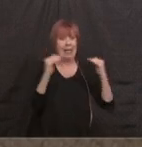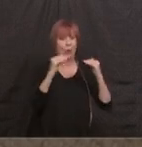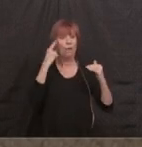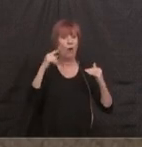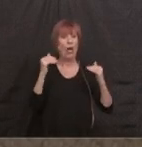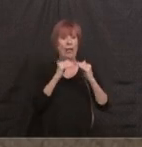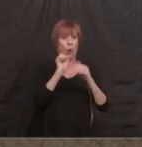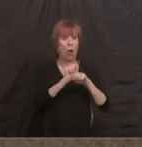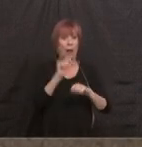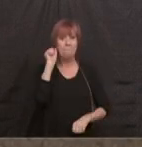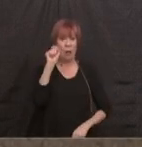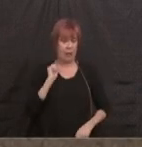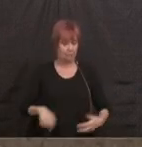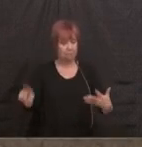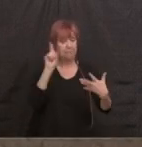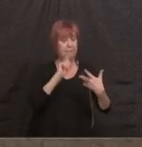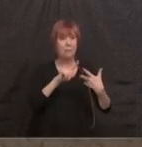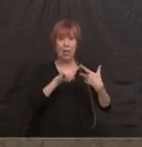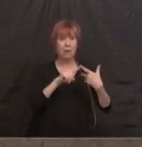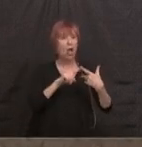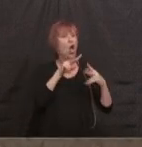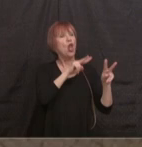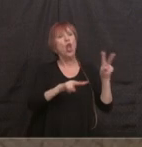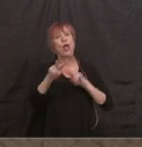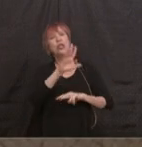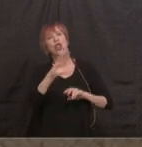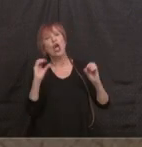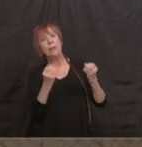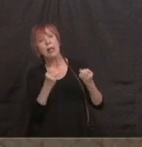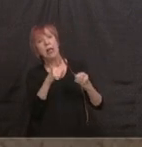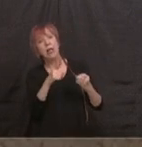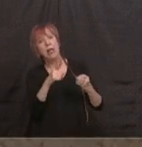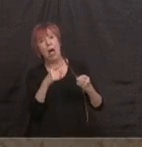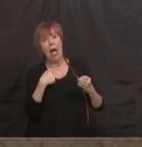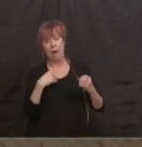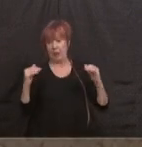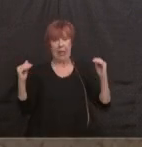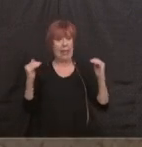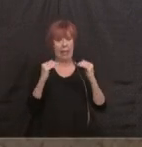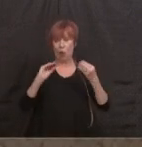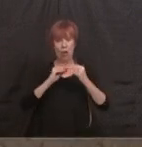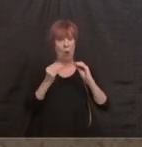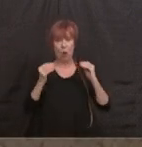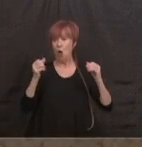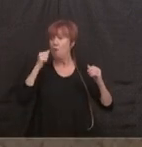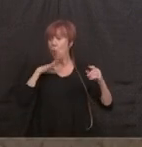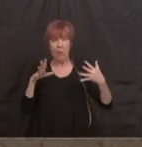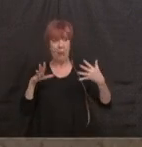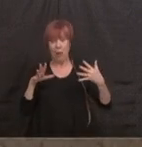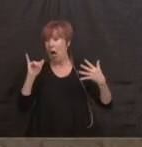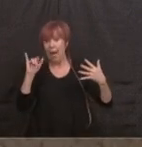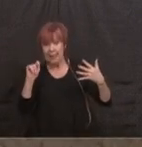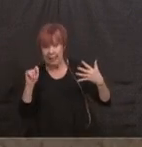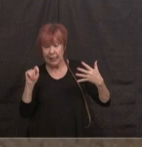no exceptions. The second is, look across your company. Are there equal women in all levels of the company, in the IT